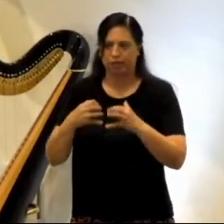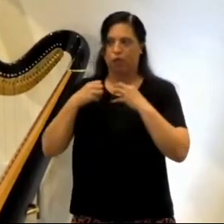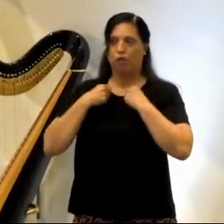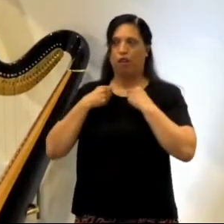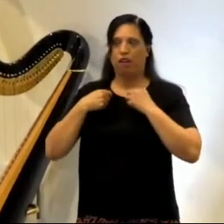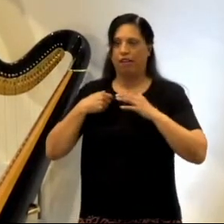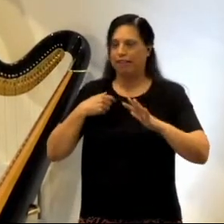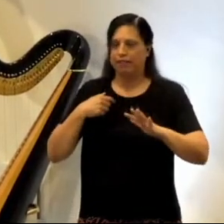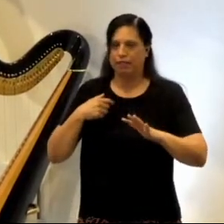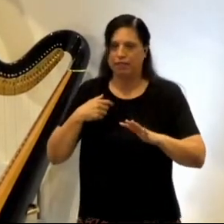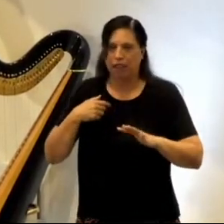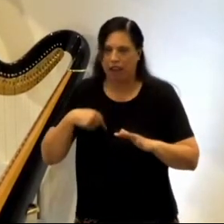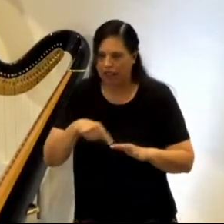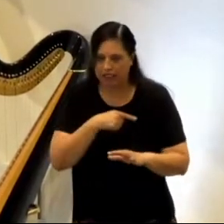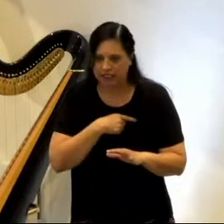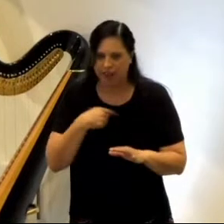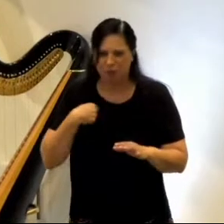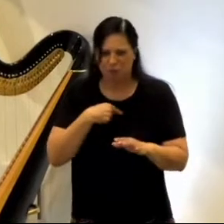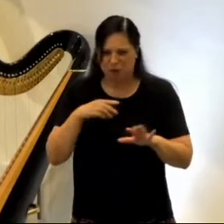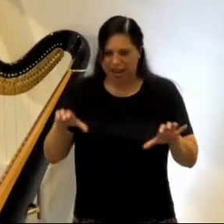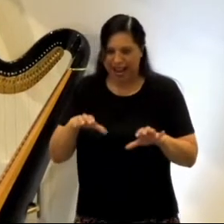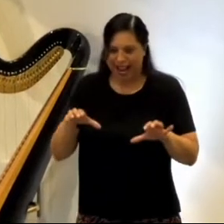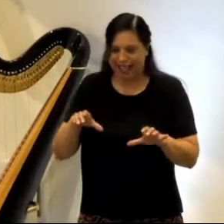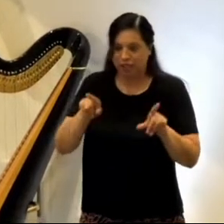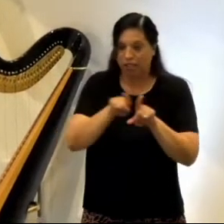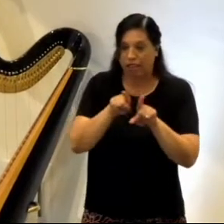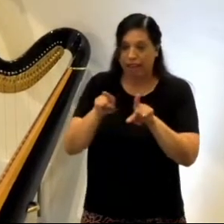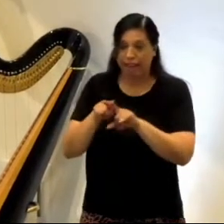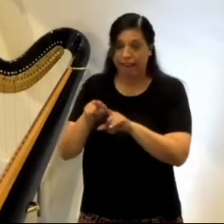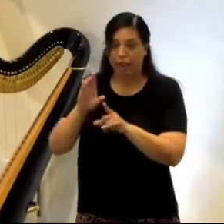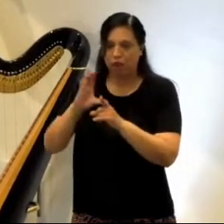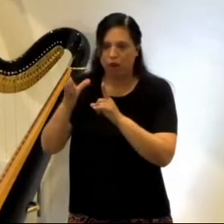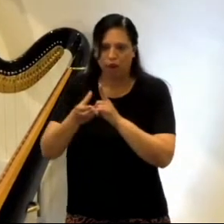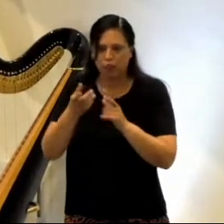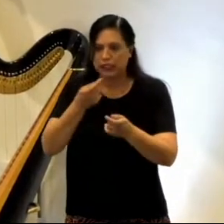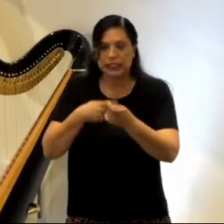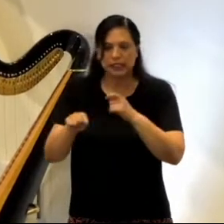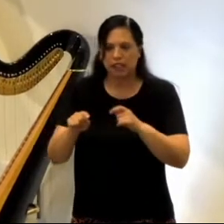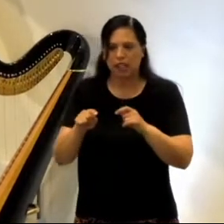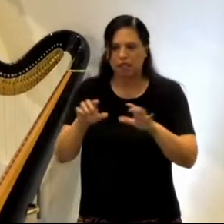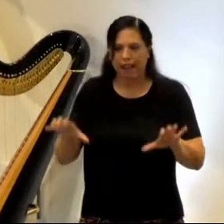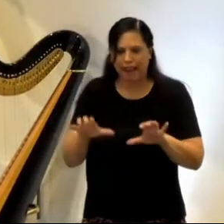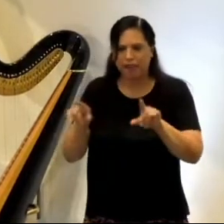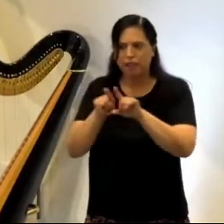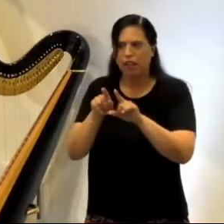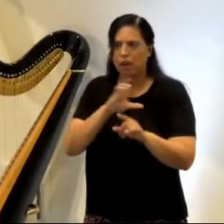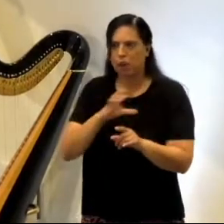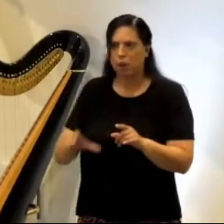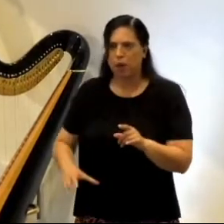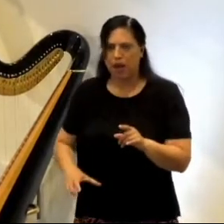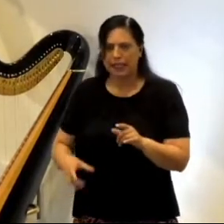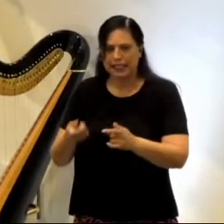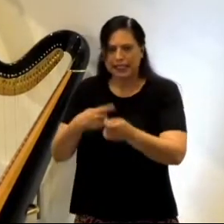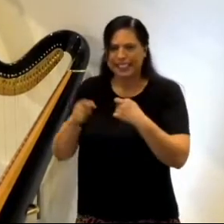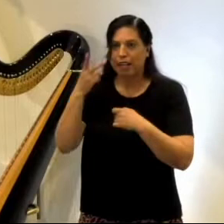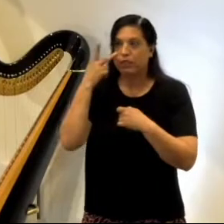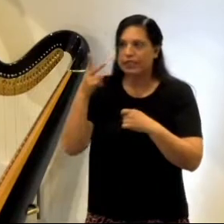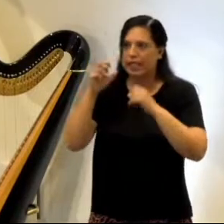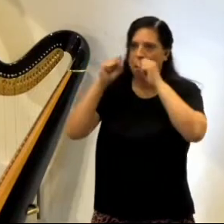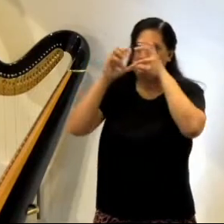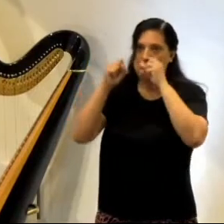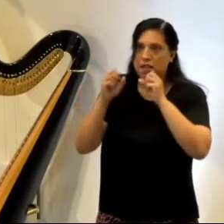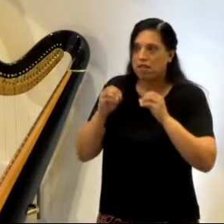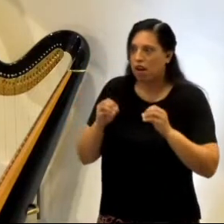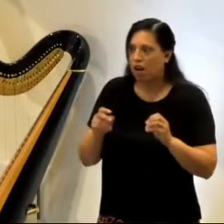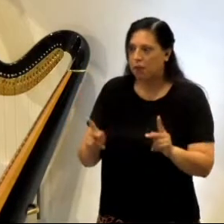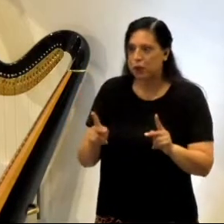us, and we end up acting more like the culture than like Christ. Instead of seeing what an amazing opportunity